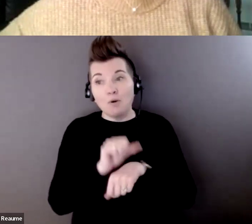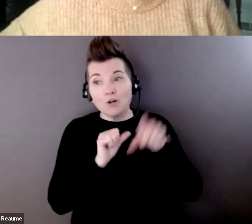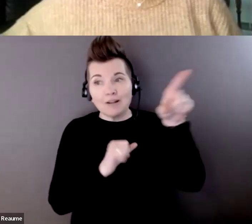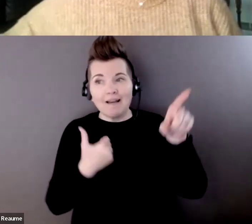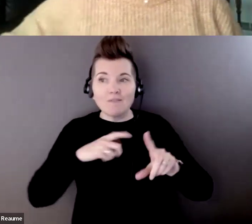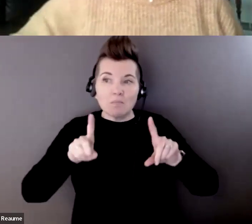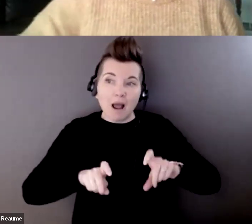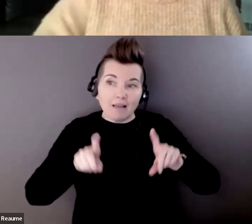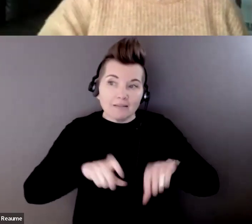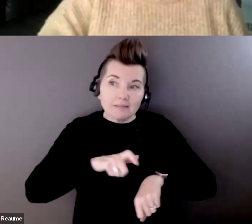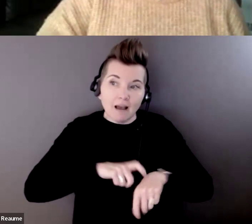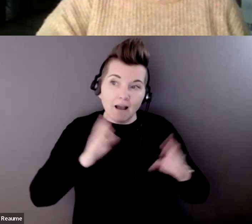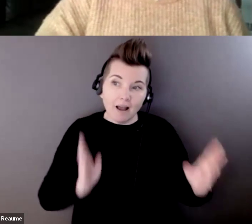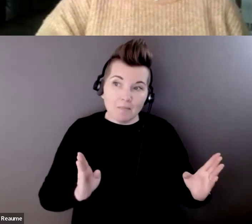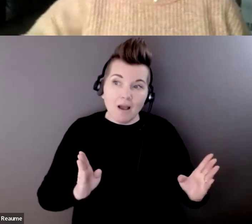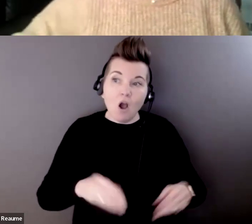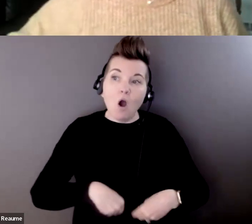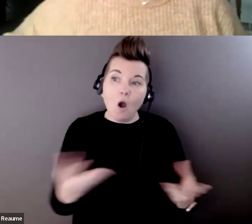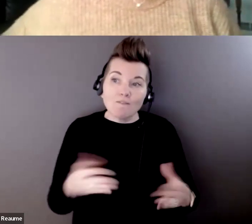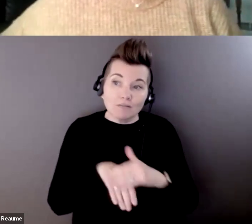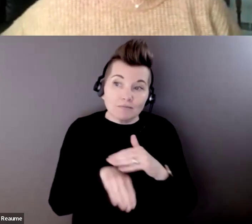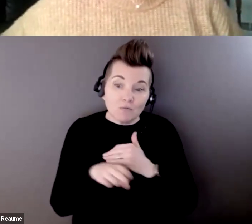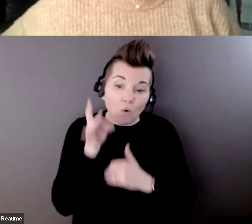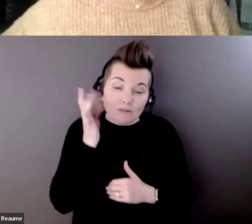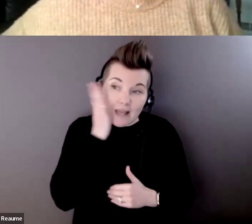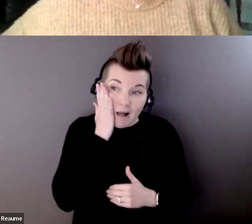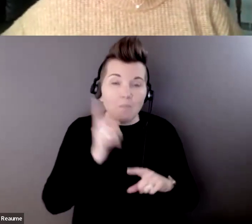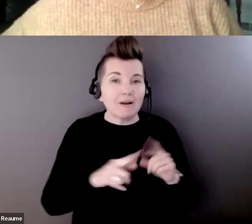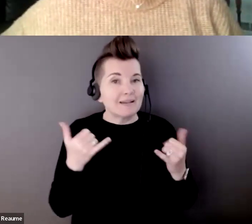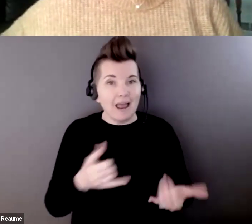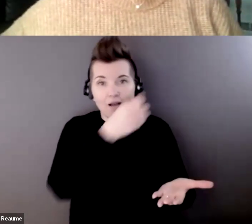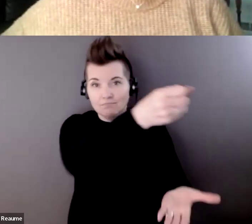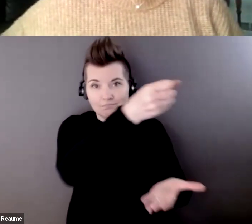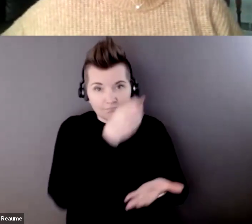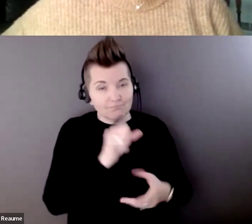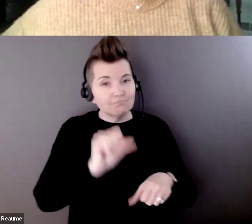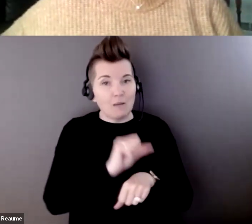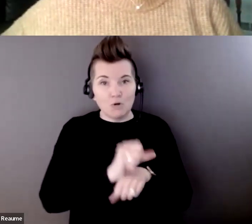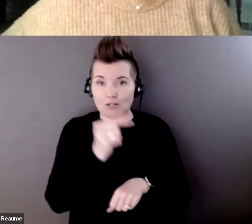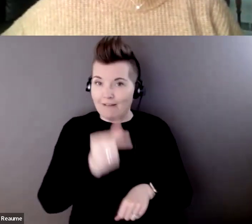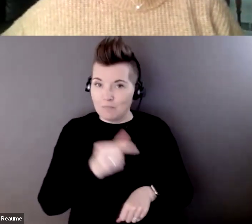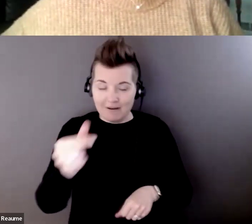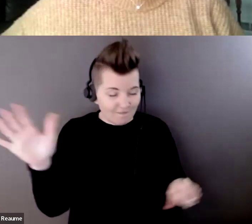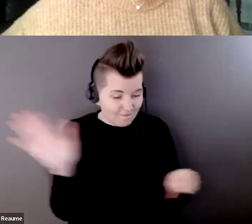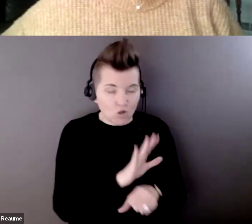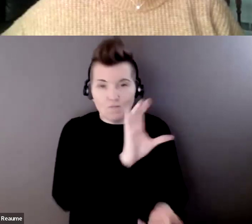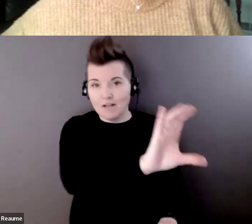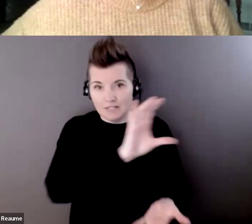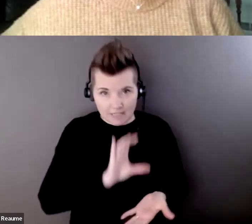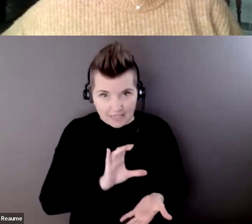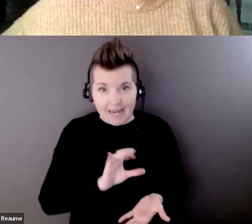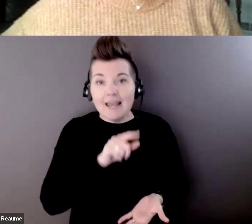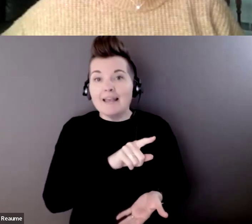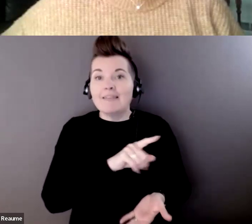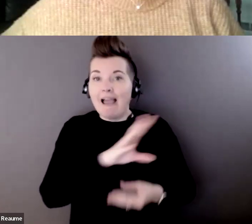phase, now we are fully funded by the Alberta government, and in November they added funding